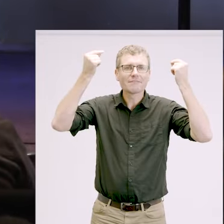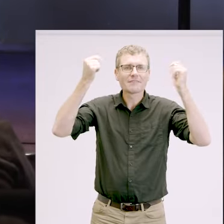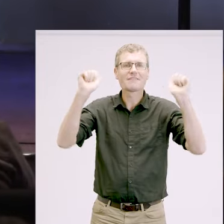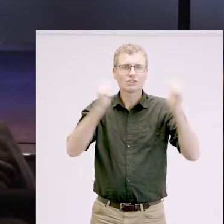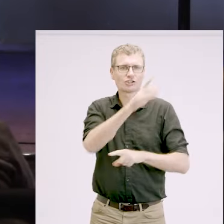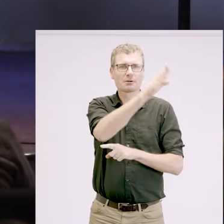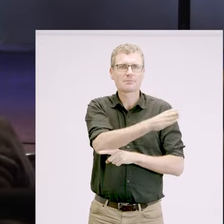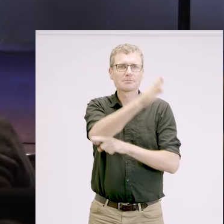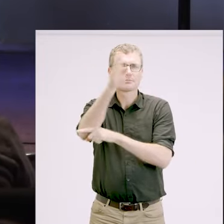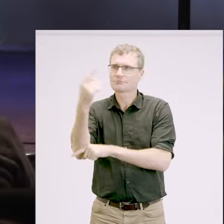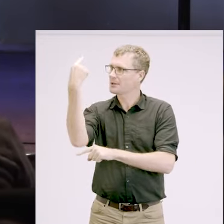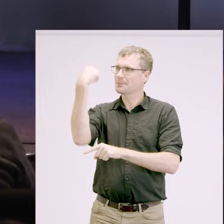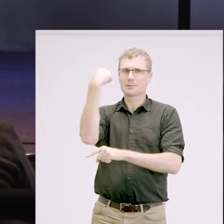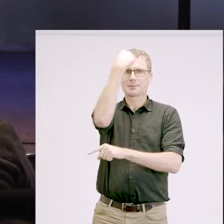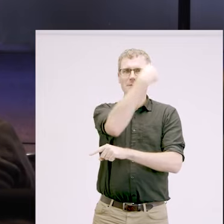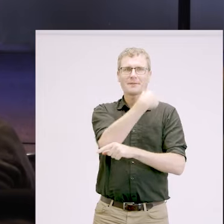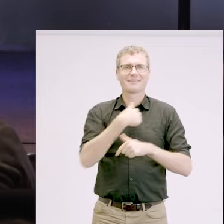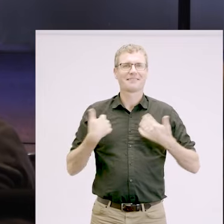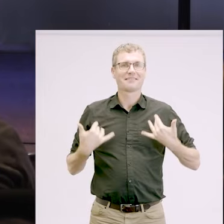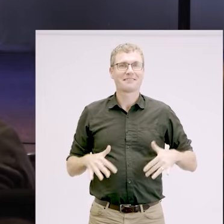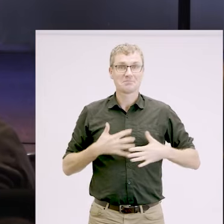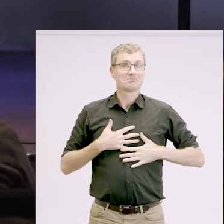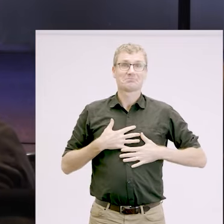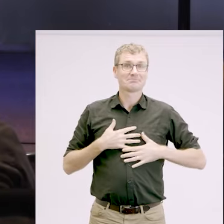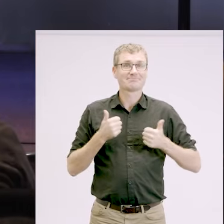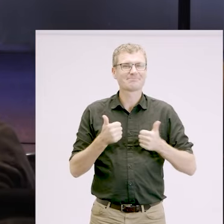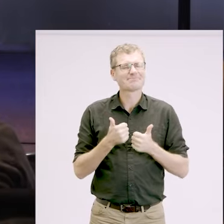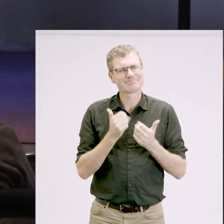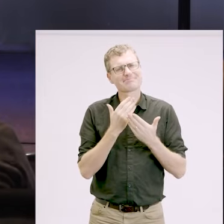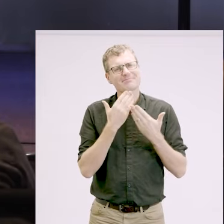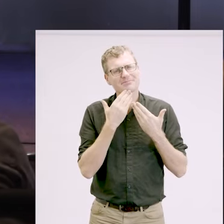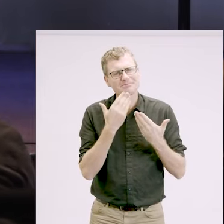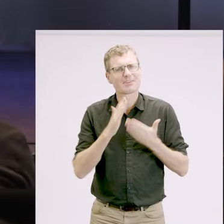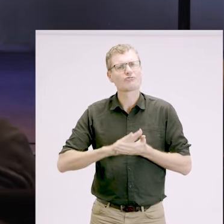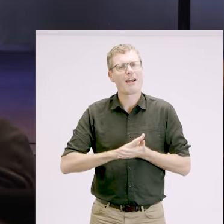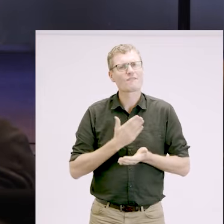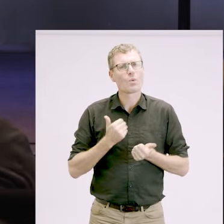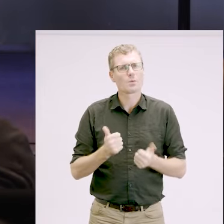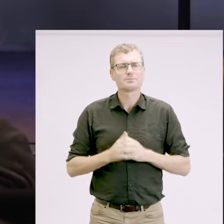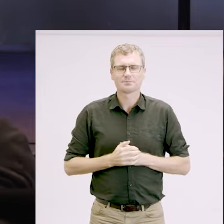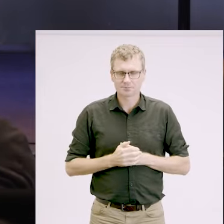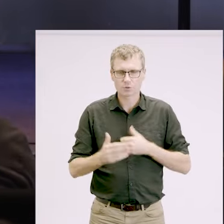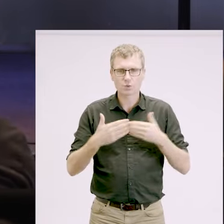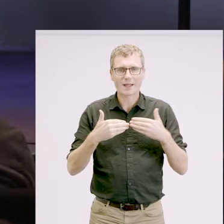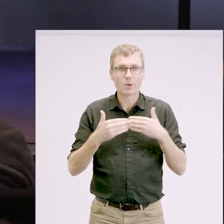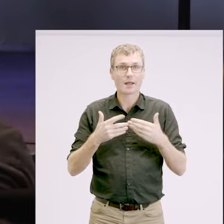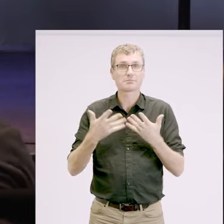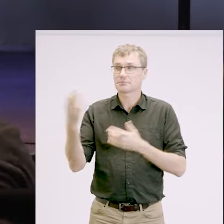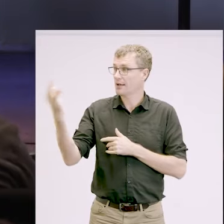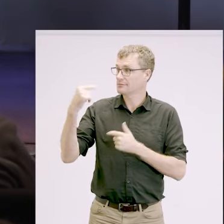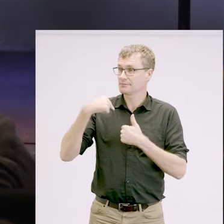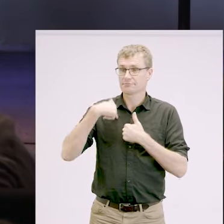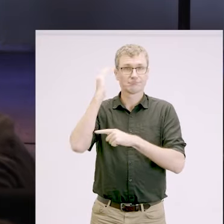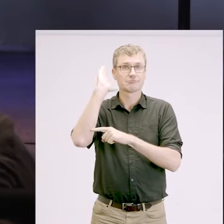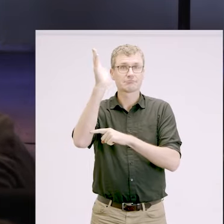I feel like I've been knighted by an elf or something. It's working for me. I'm very genuinely grateful.